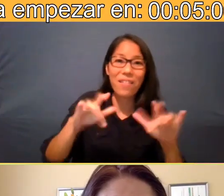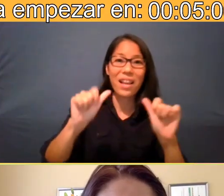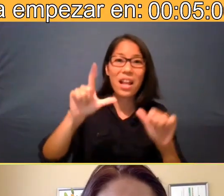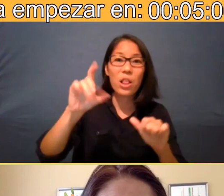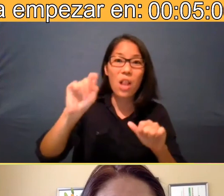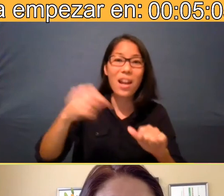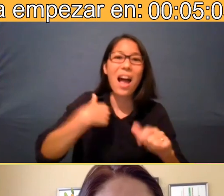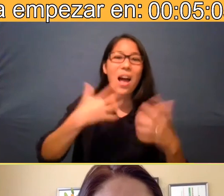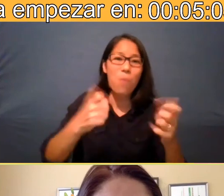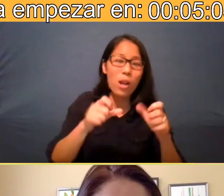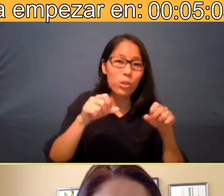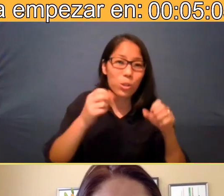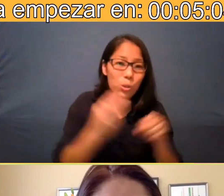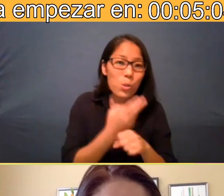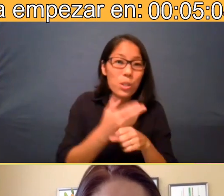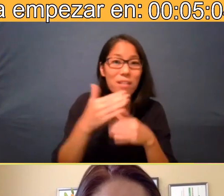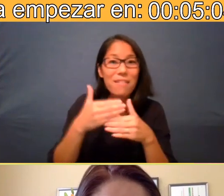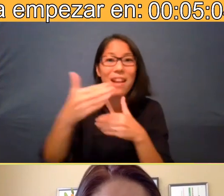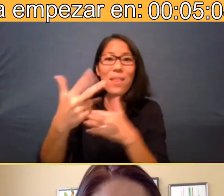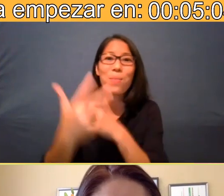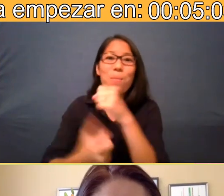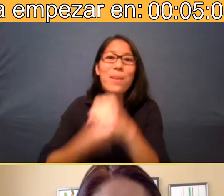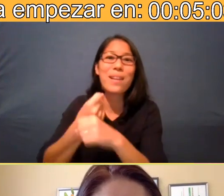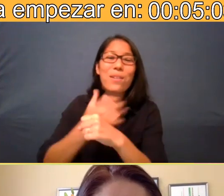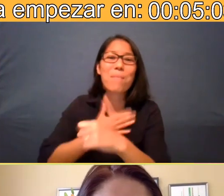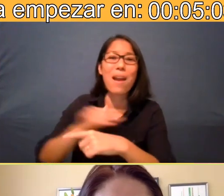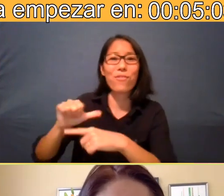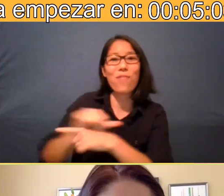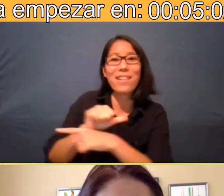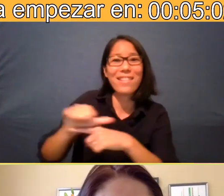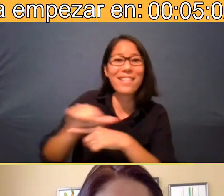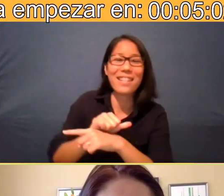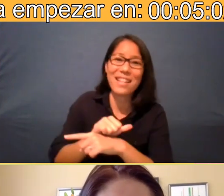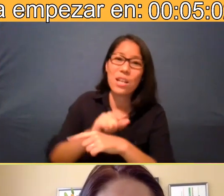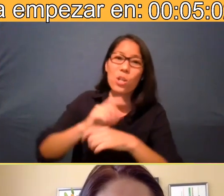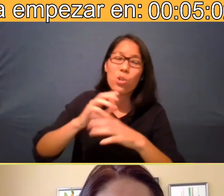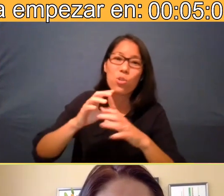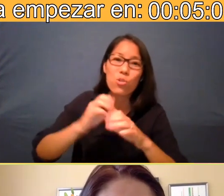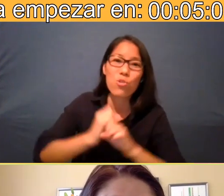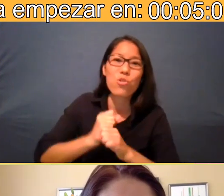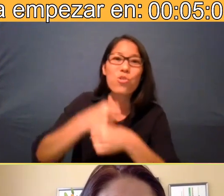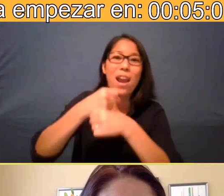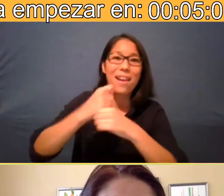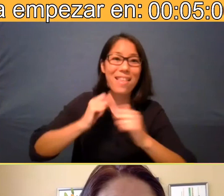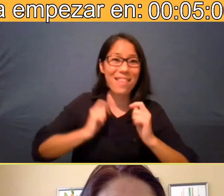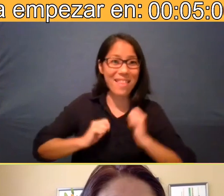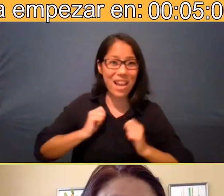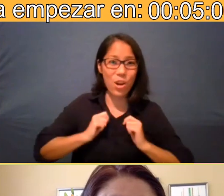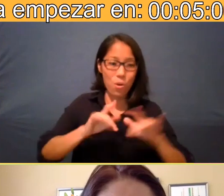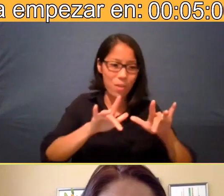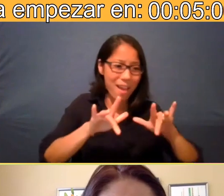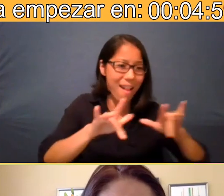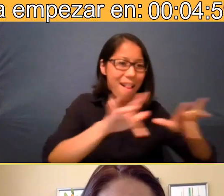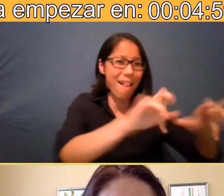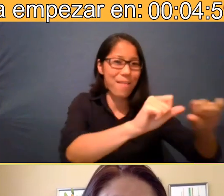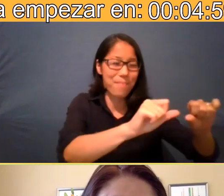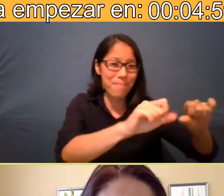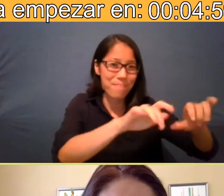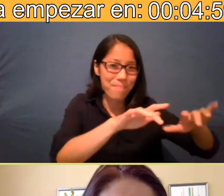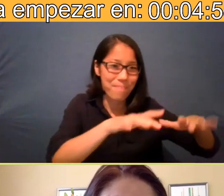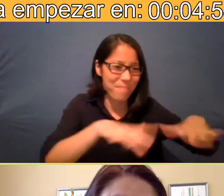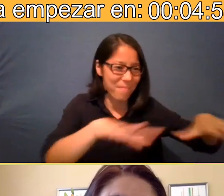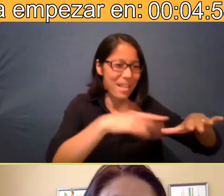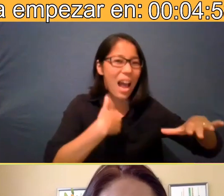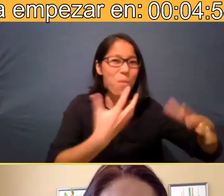use the next 3 years of my residency to actually create theater on a vacant lot, to build something there